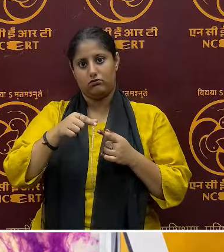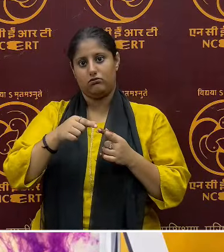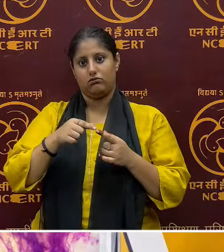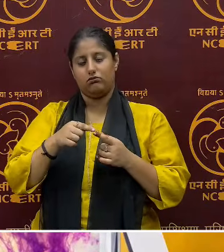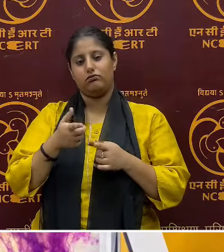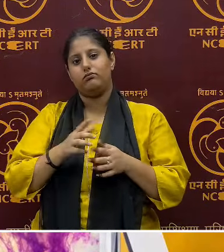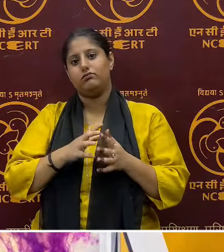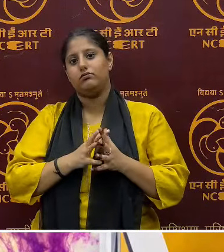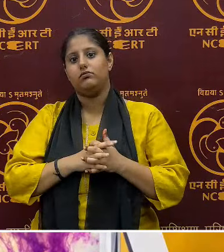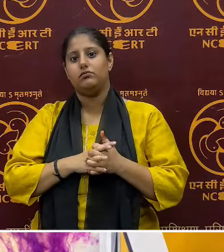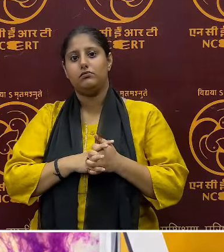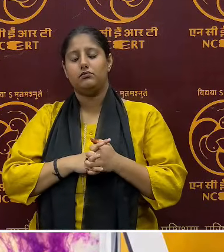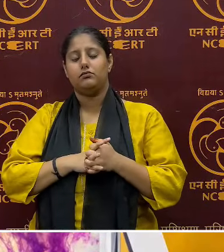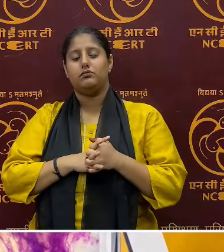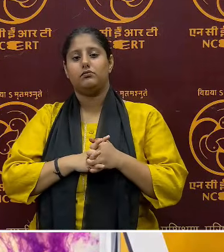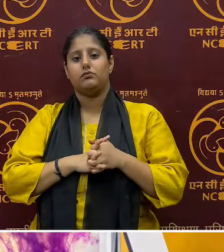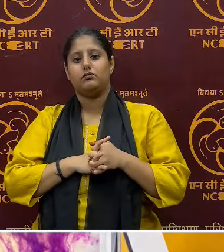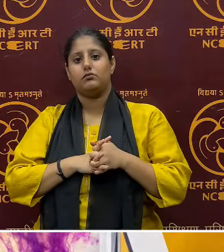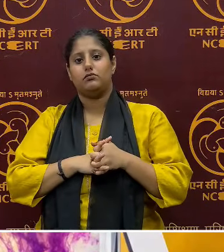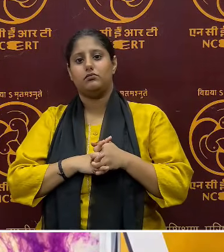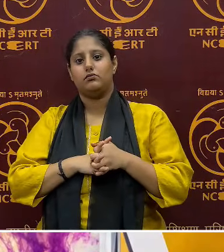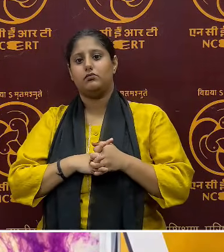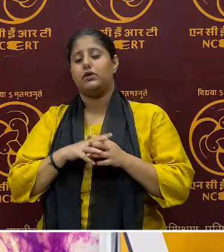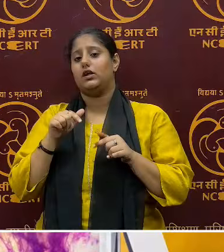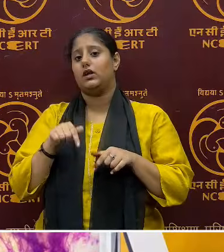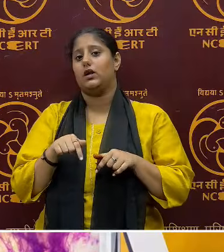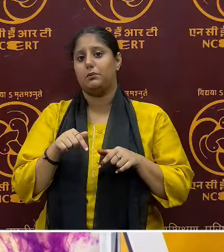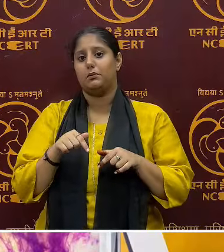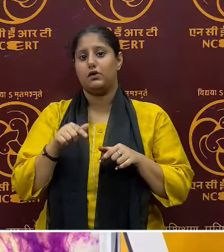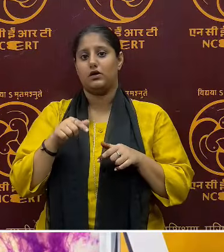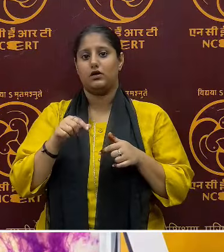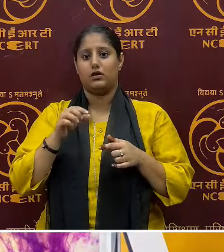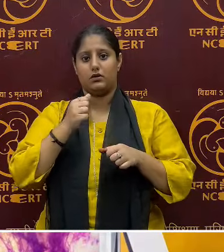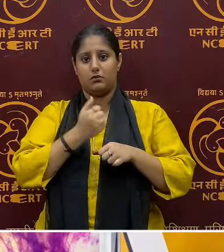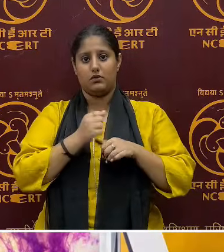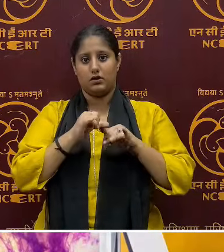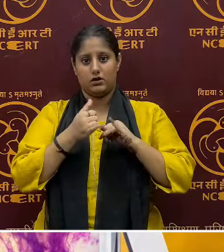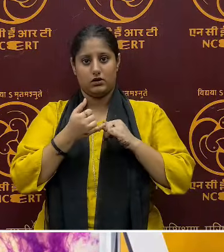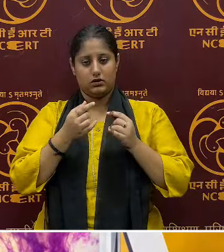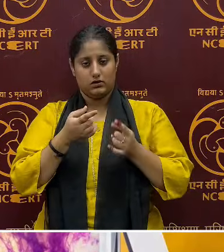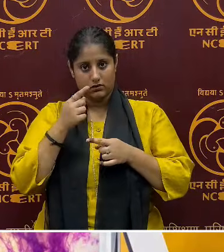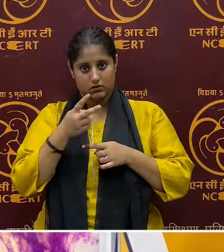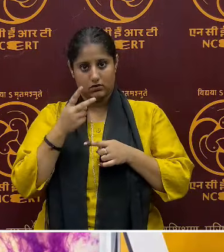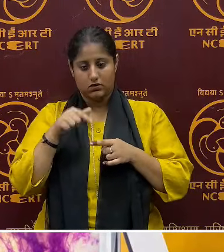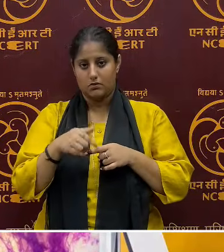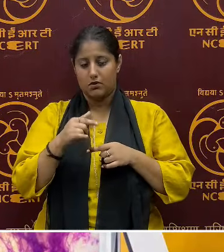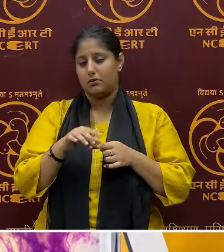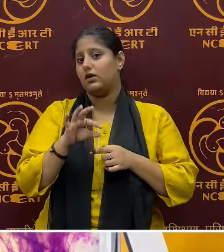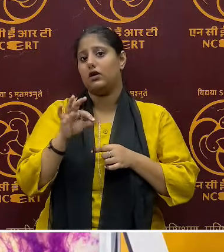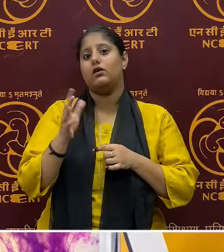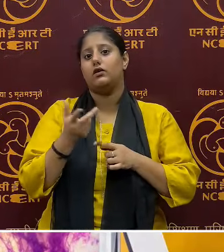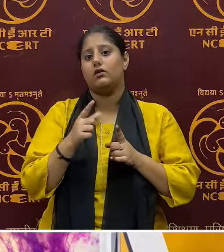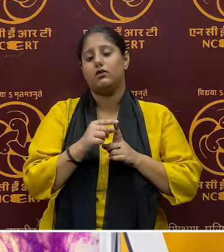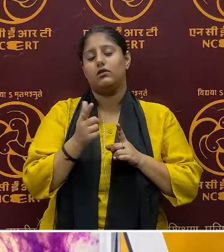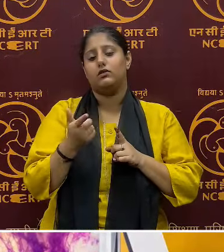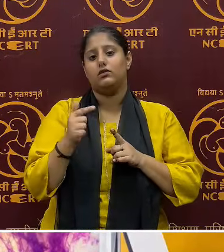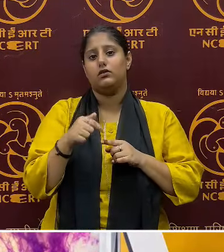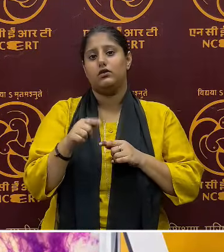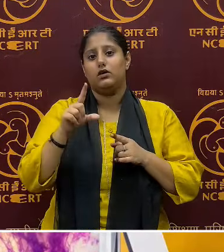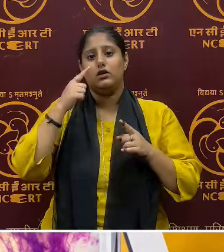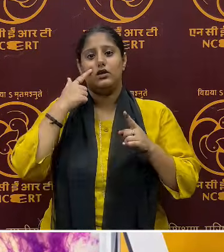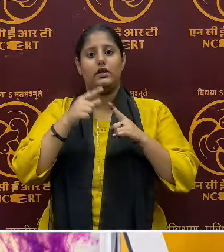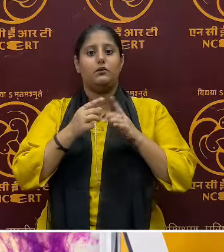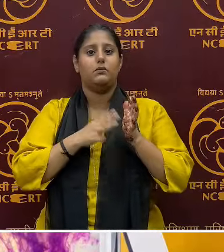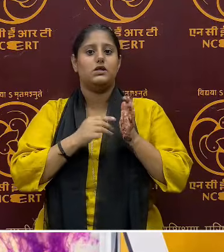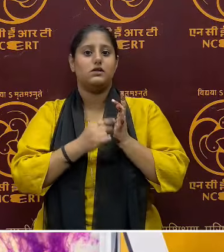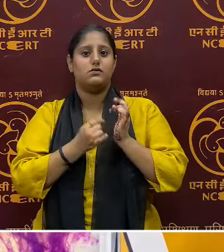glass. Now we have get this gas here. Now we have to move those litmus papers,